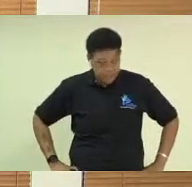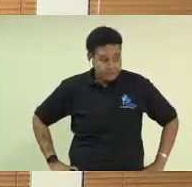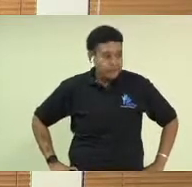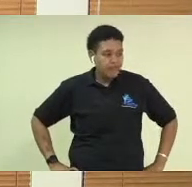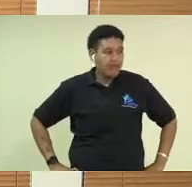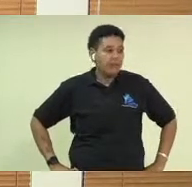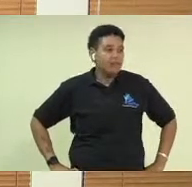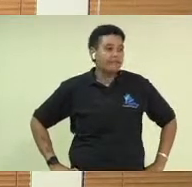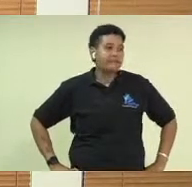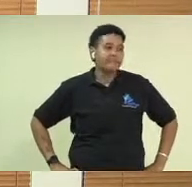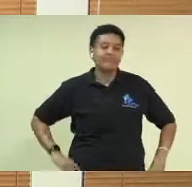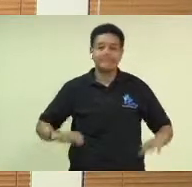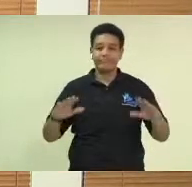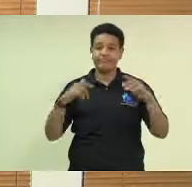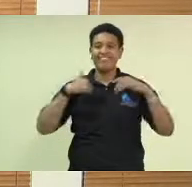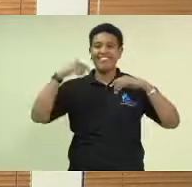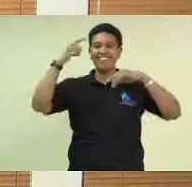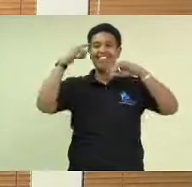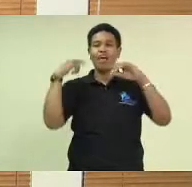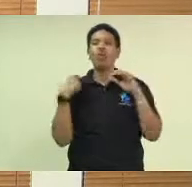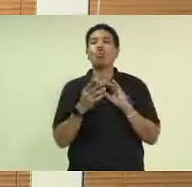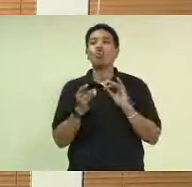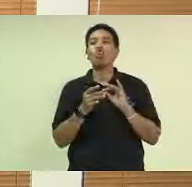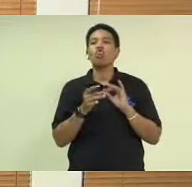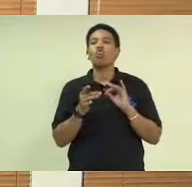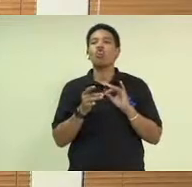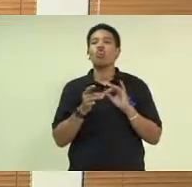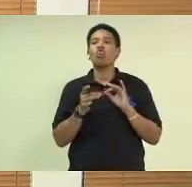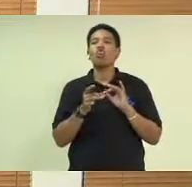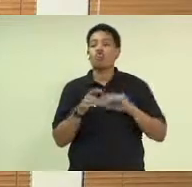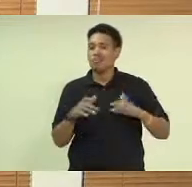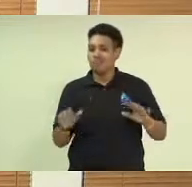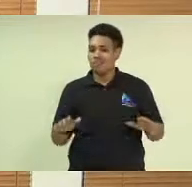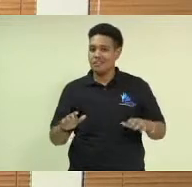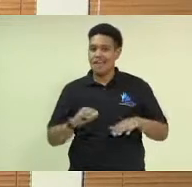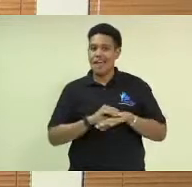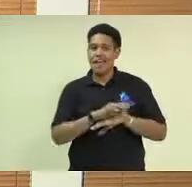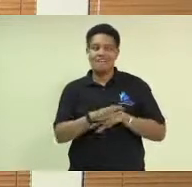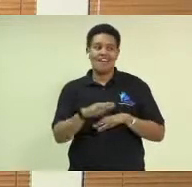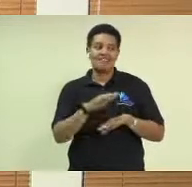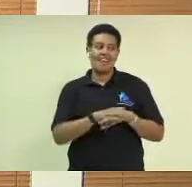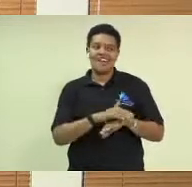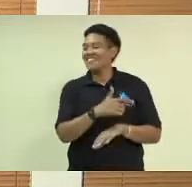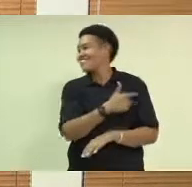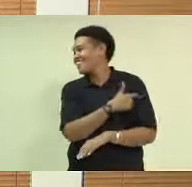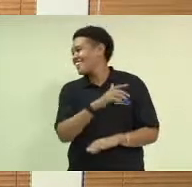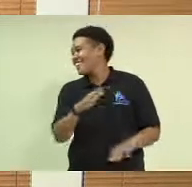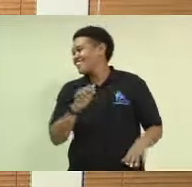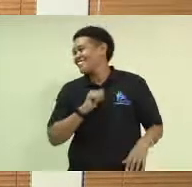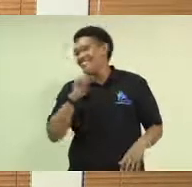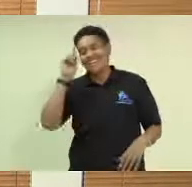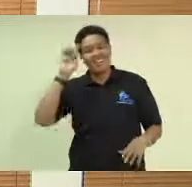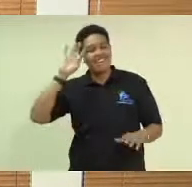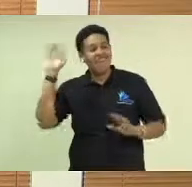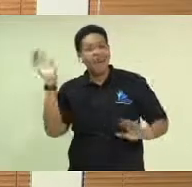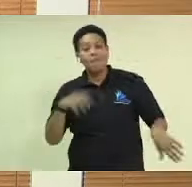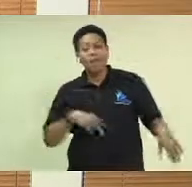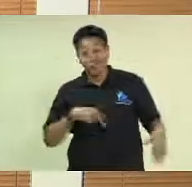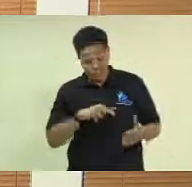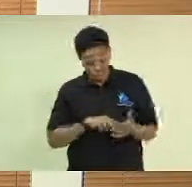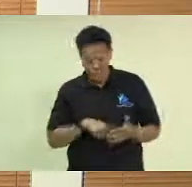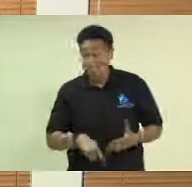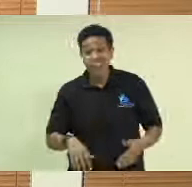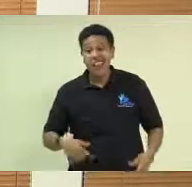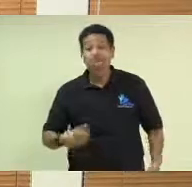All right, so I think I have exhausted the advisories on vaccines. I've abandoned the script because